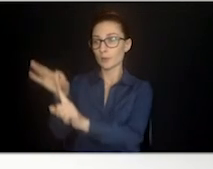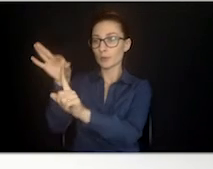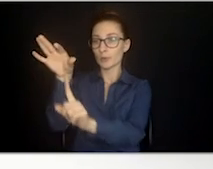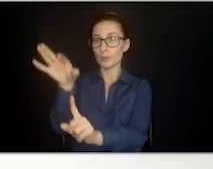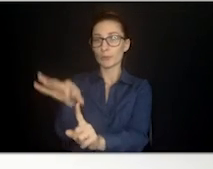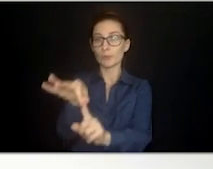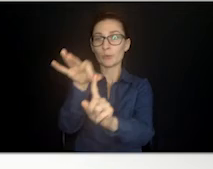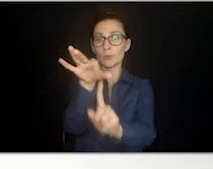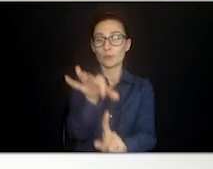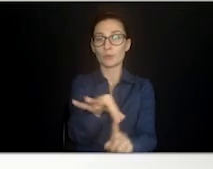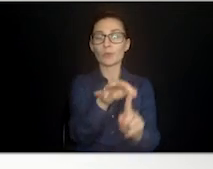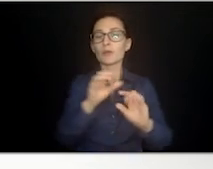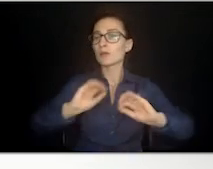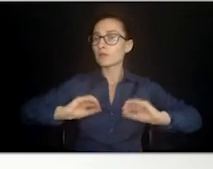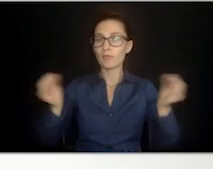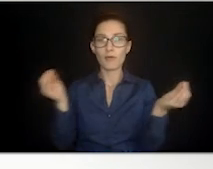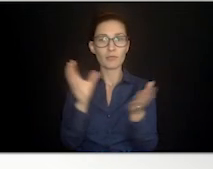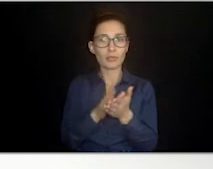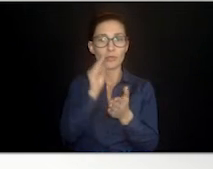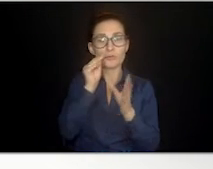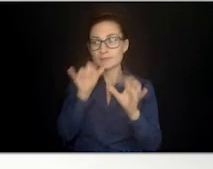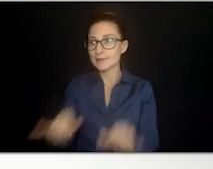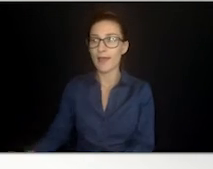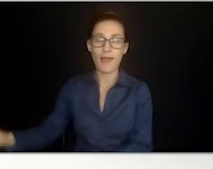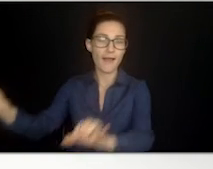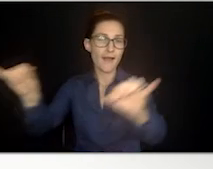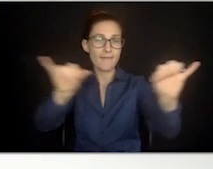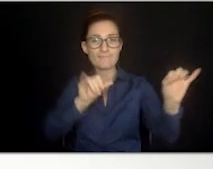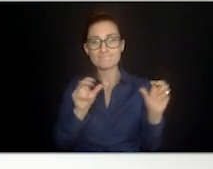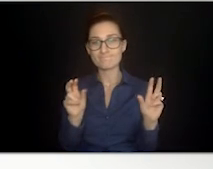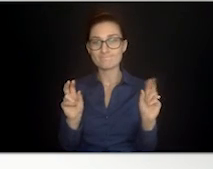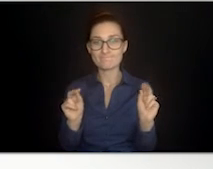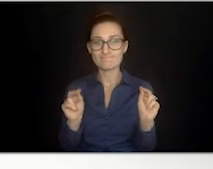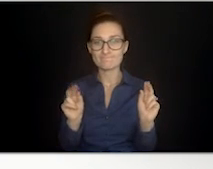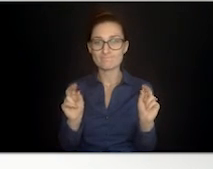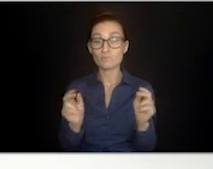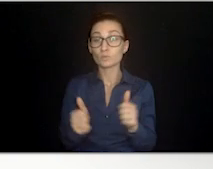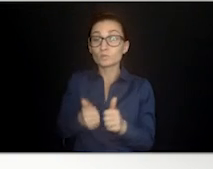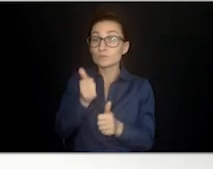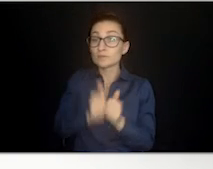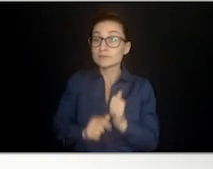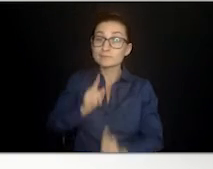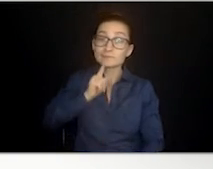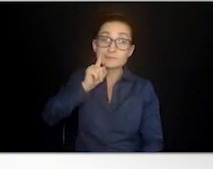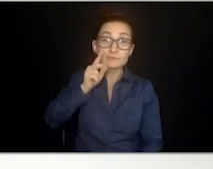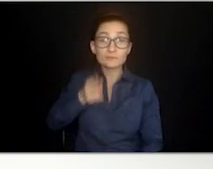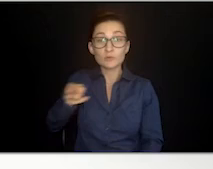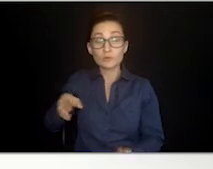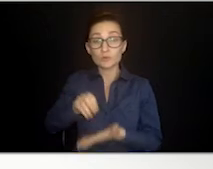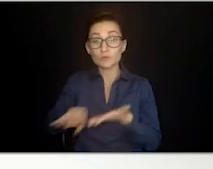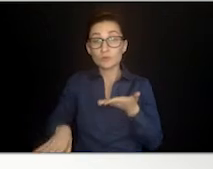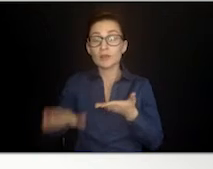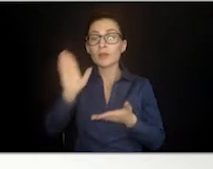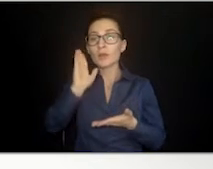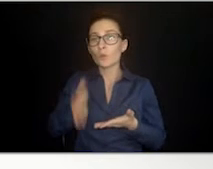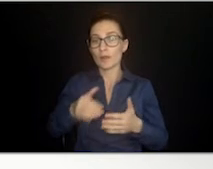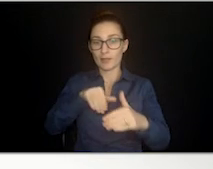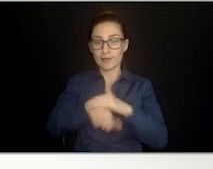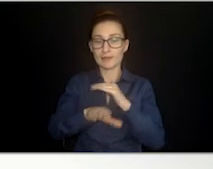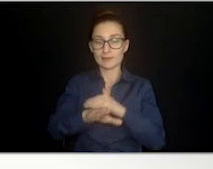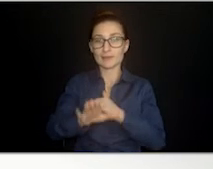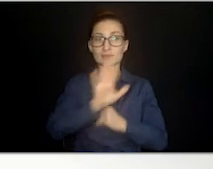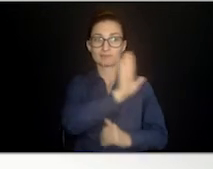way. Under this principle, each child that is deaf or hard of hearing accesses their environment in their own unique